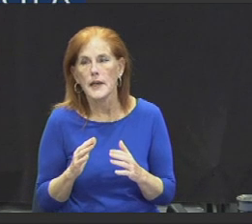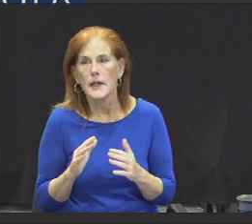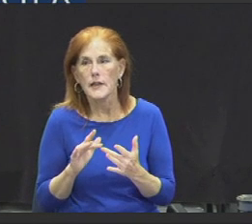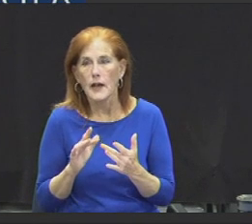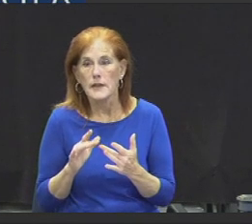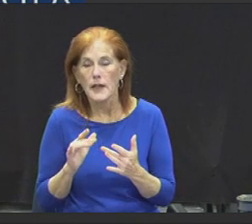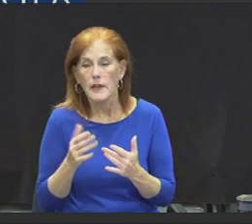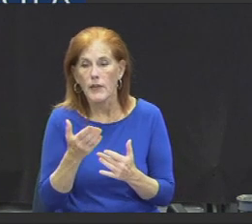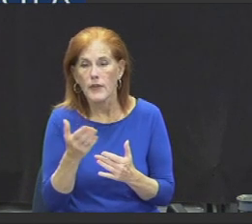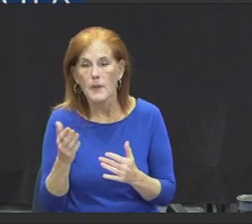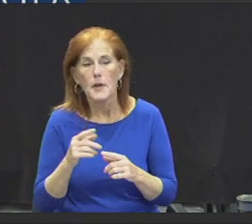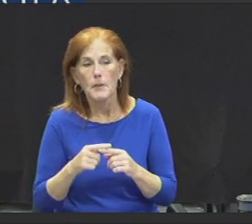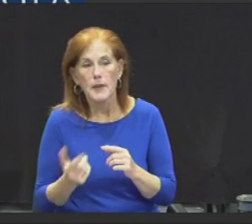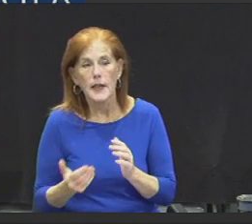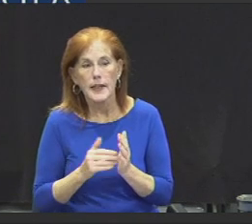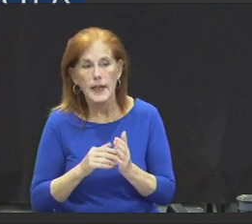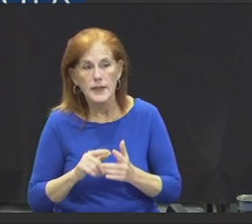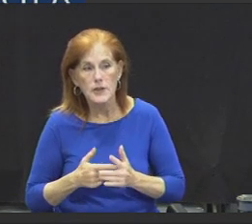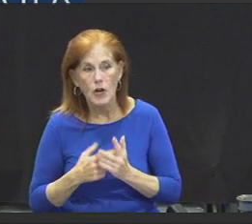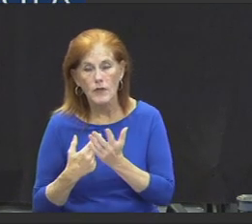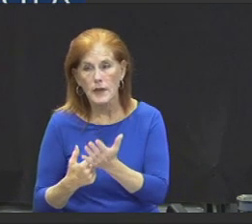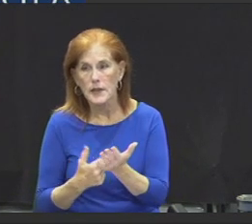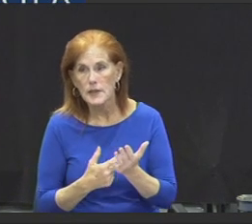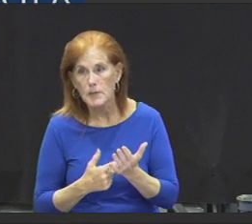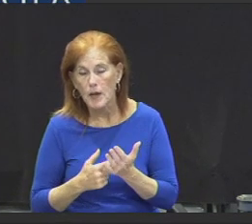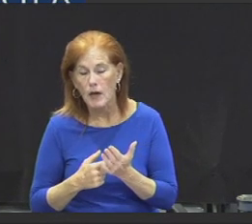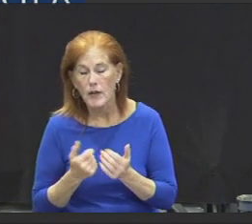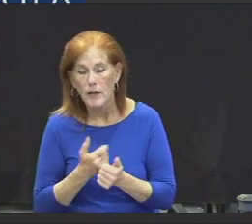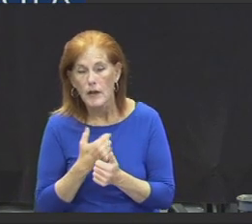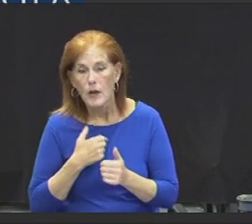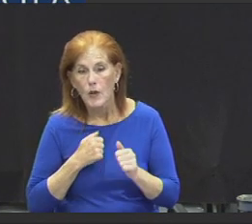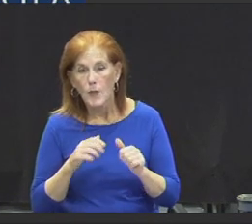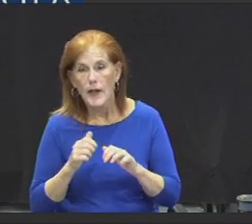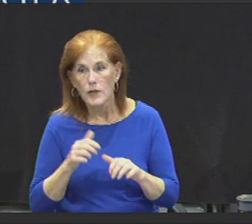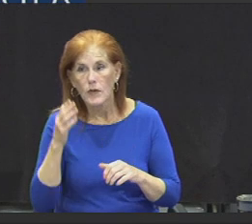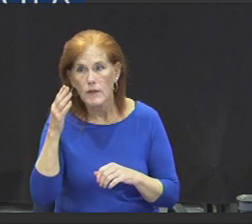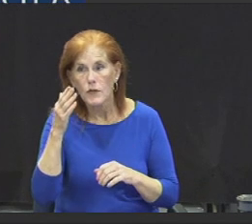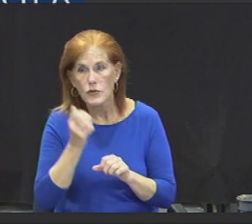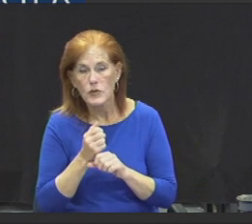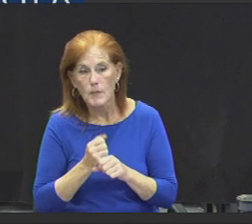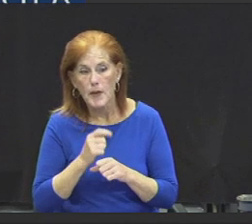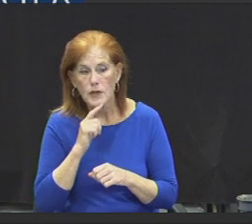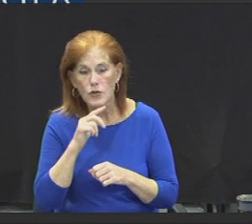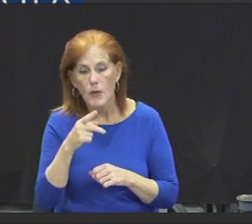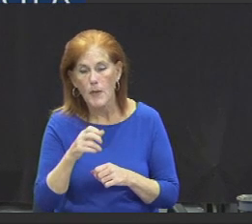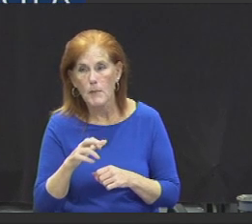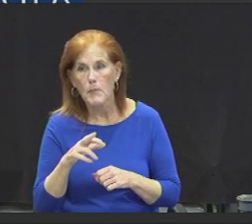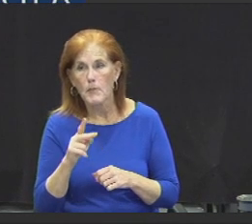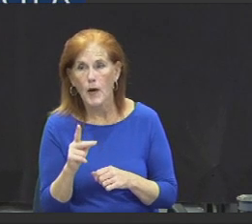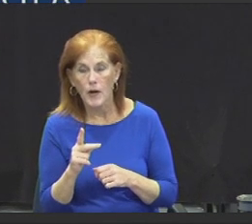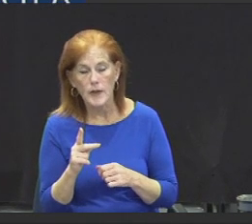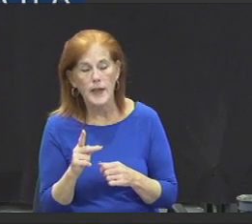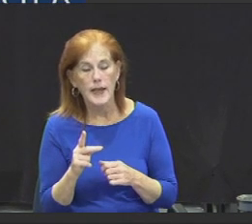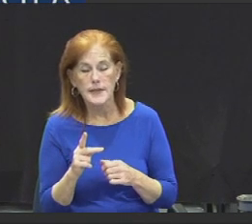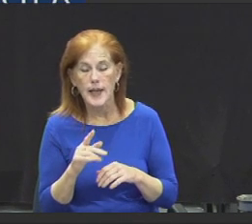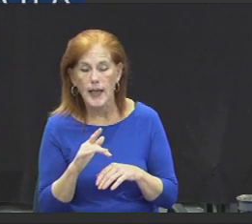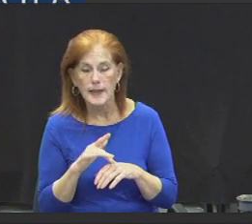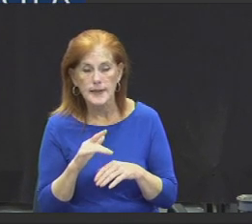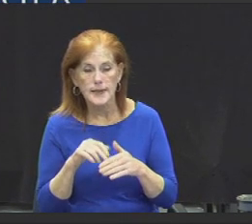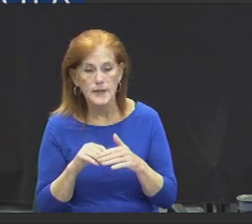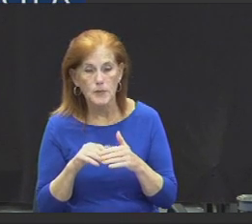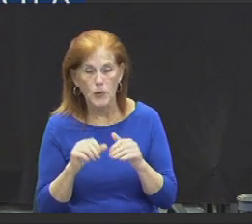let's reinitiate the conversation about what we can do moving forward to make sure that the park is as accessible as